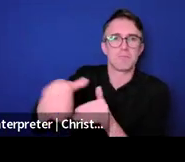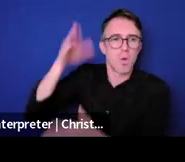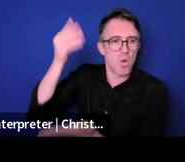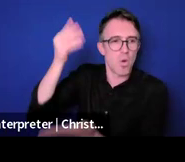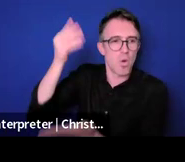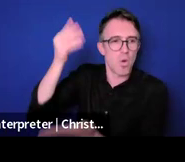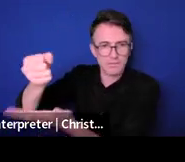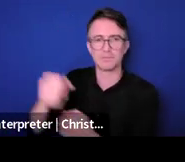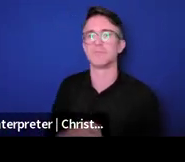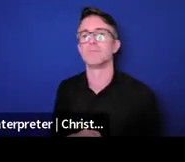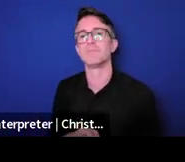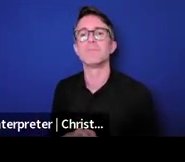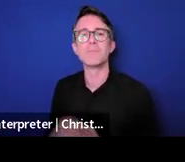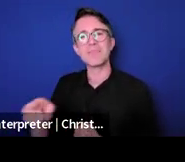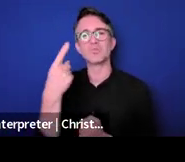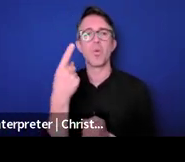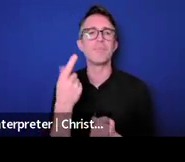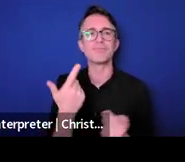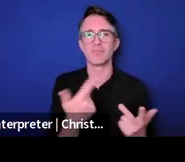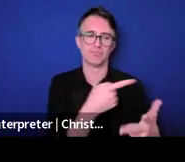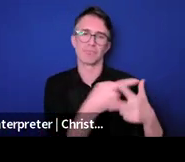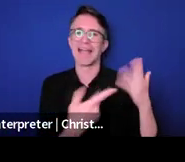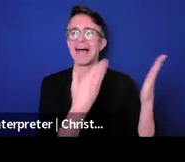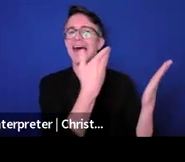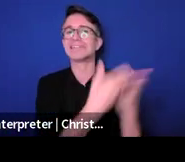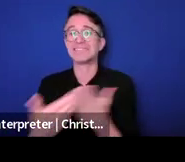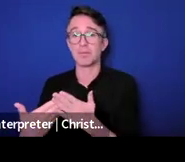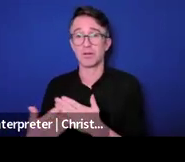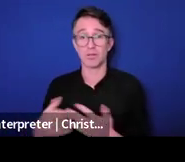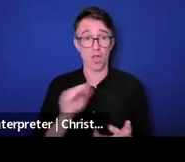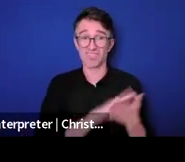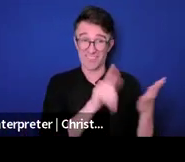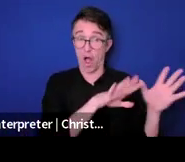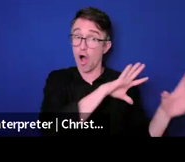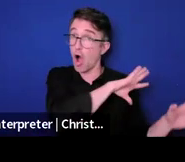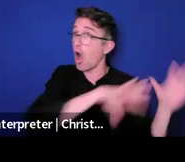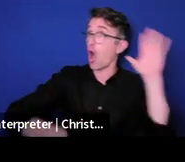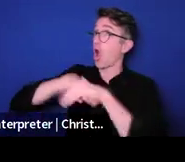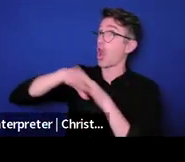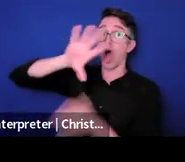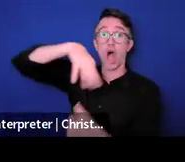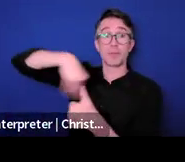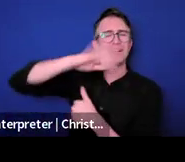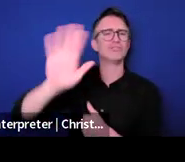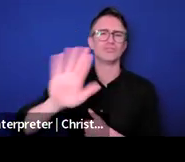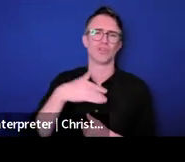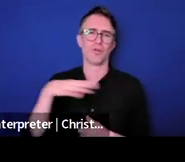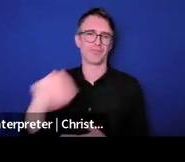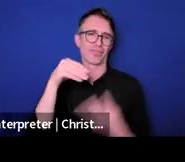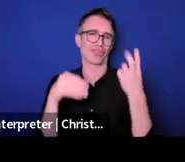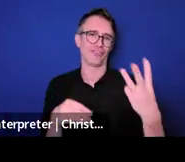of the examples, not the only ones. There are some political considerations, very often budgetary